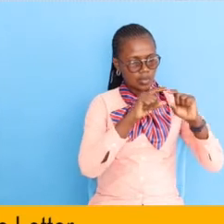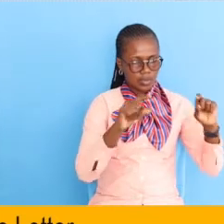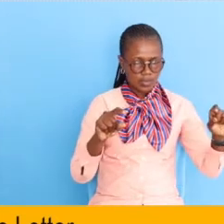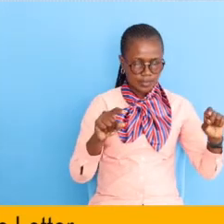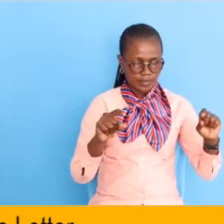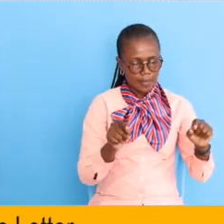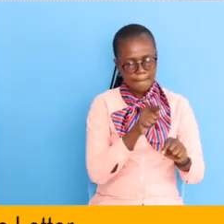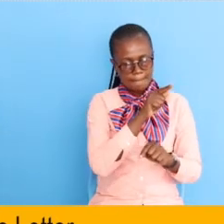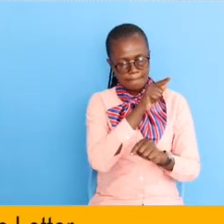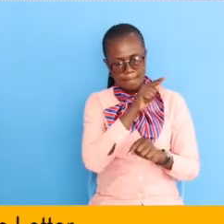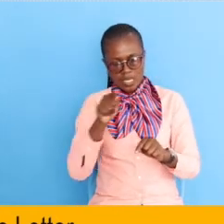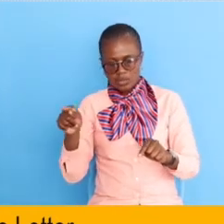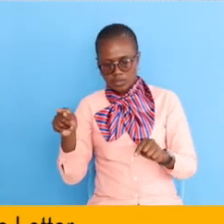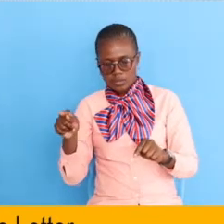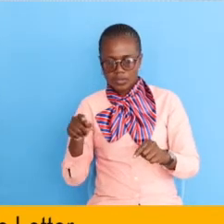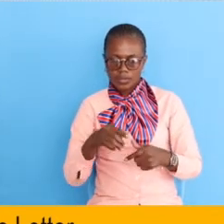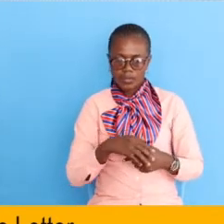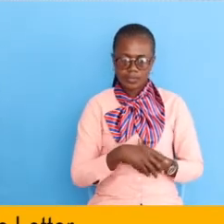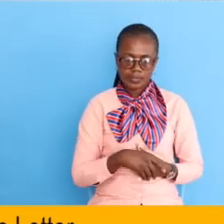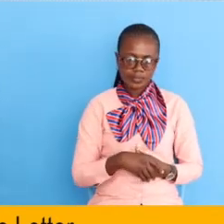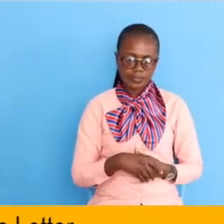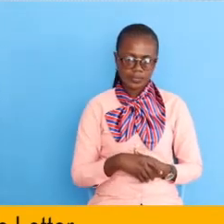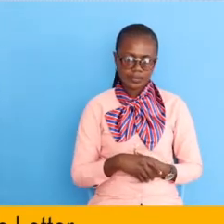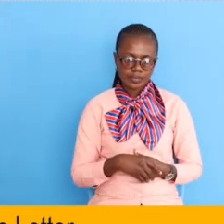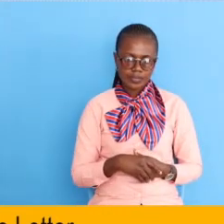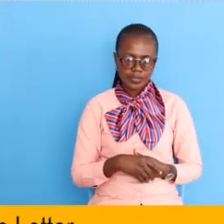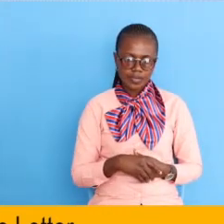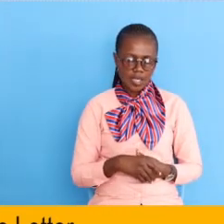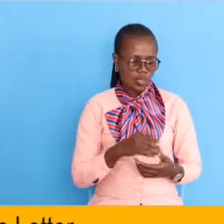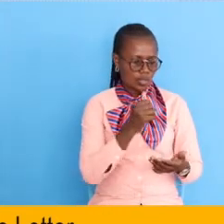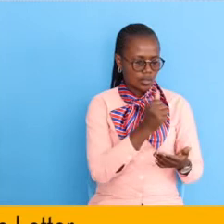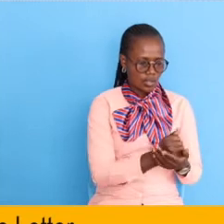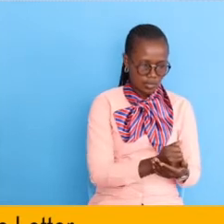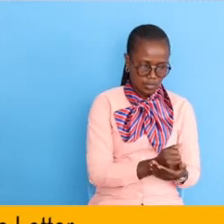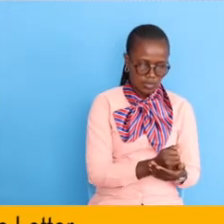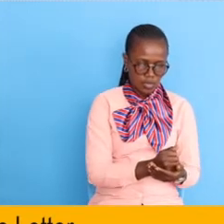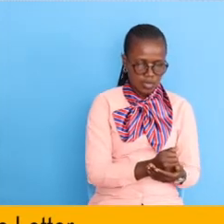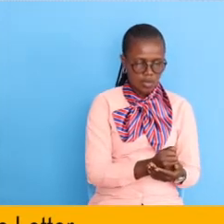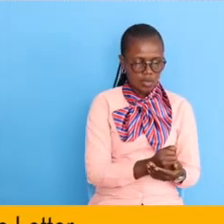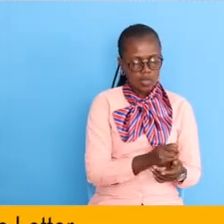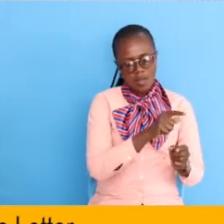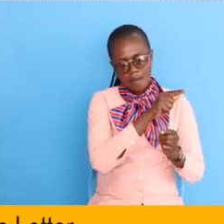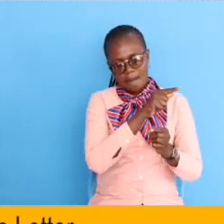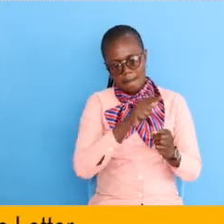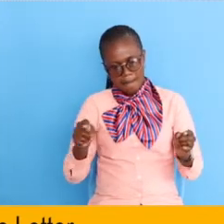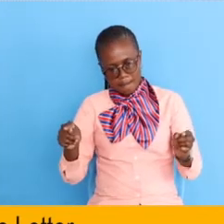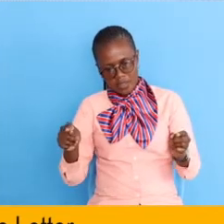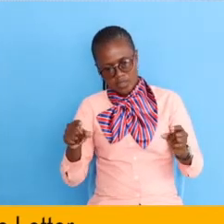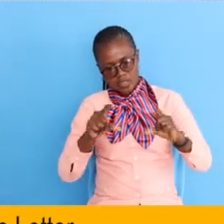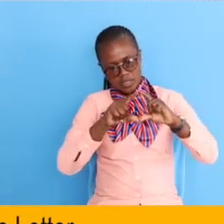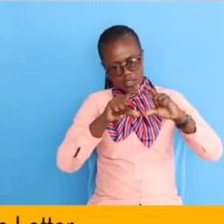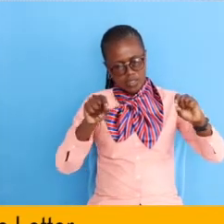been underlined. And therefore, you can decide either to underline and or not.